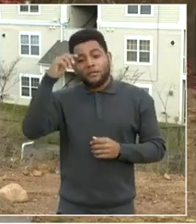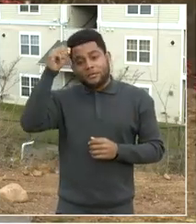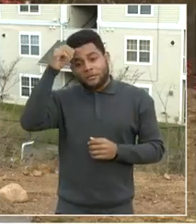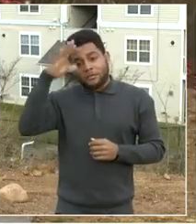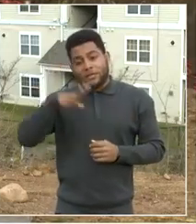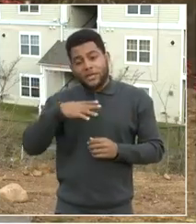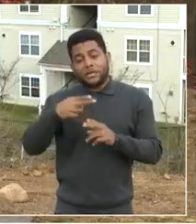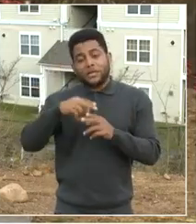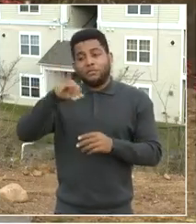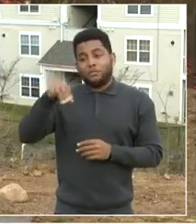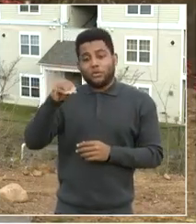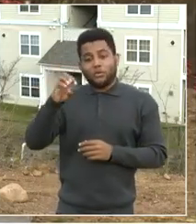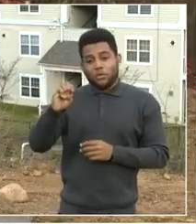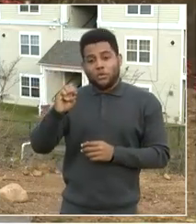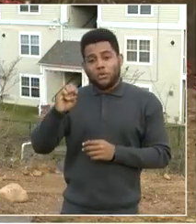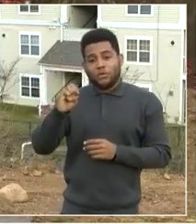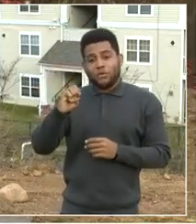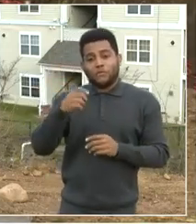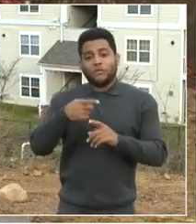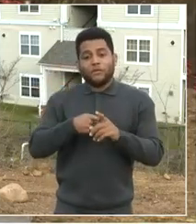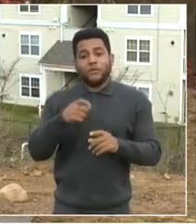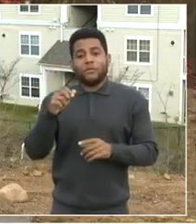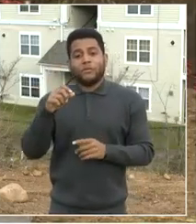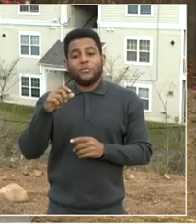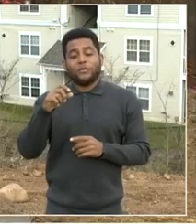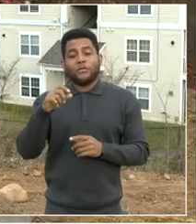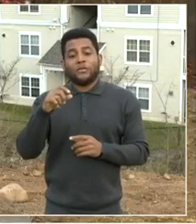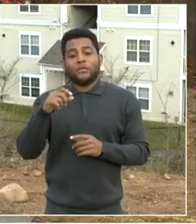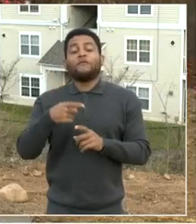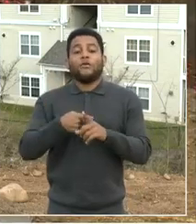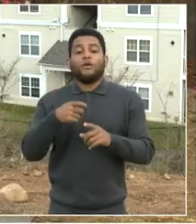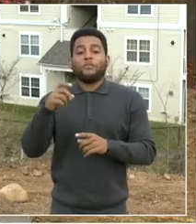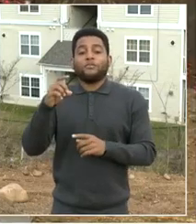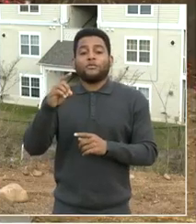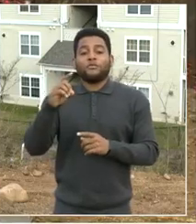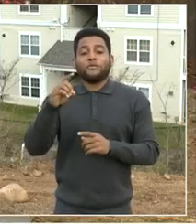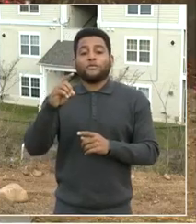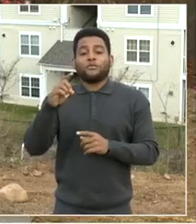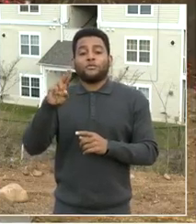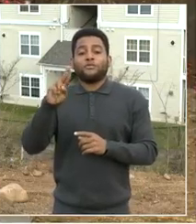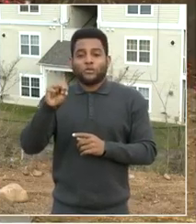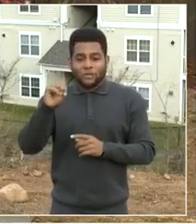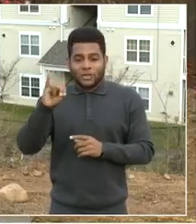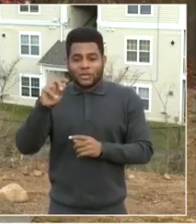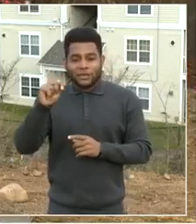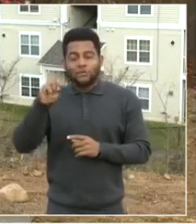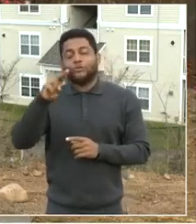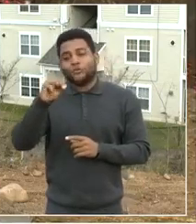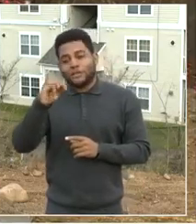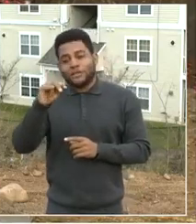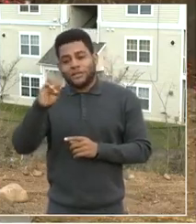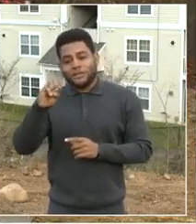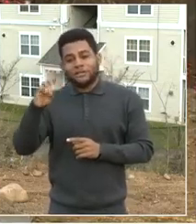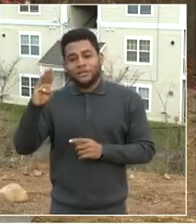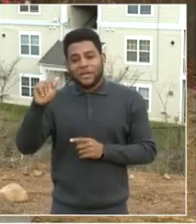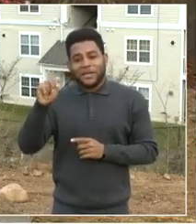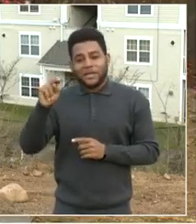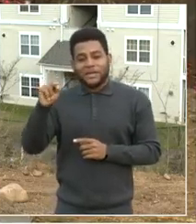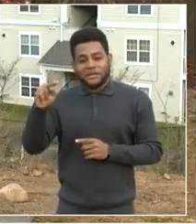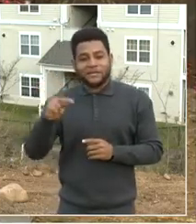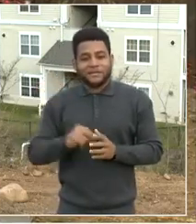United Bank. And we also have Vaughn Perry from the Douglas Community Land Trust. Vaughn, can you raise your hand? Oh, great. Okay.